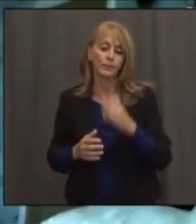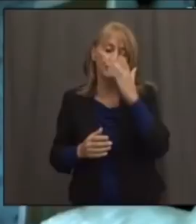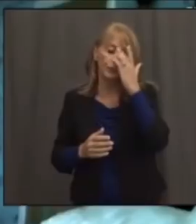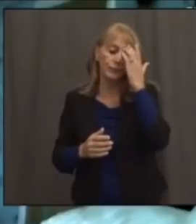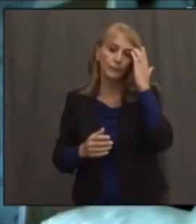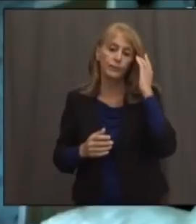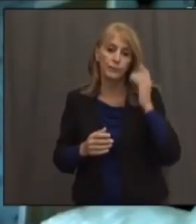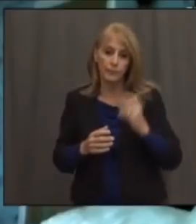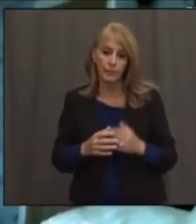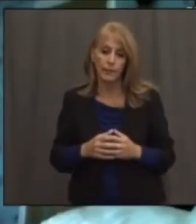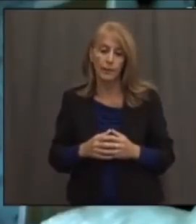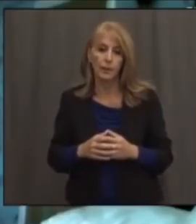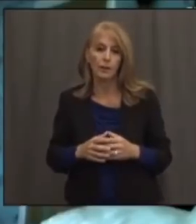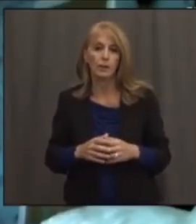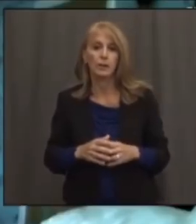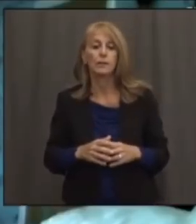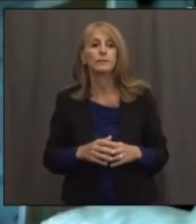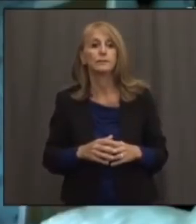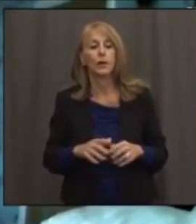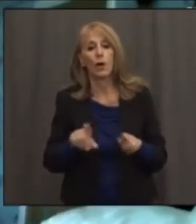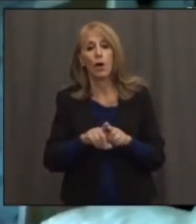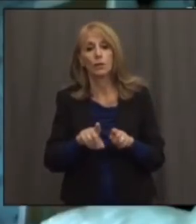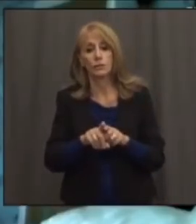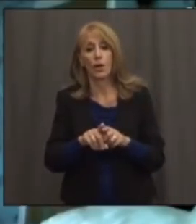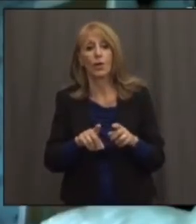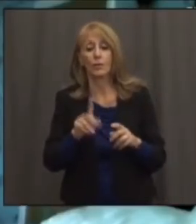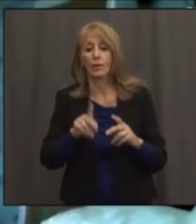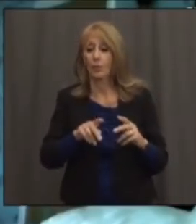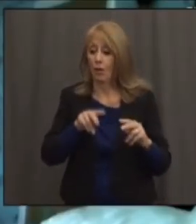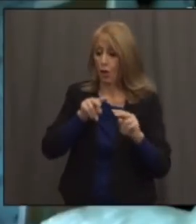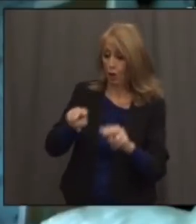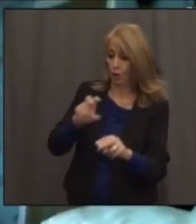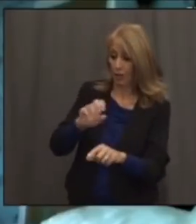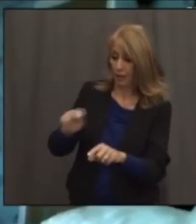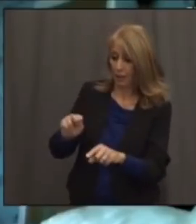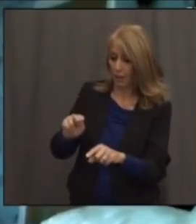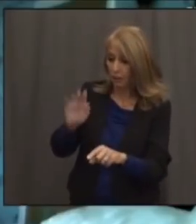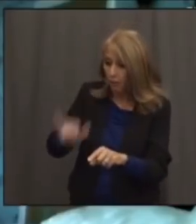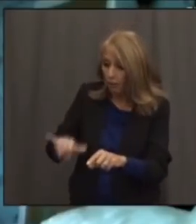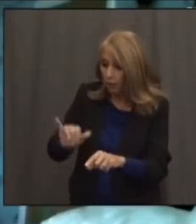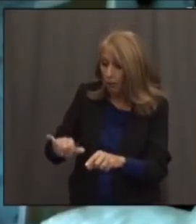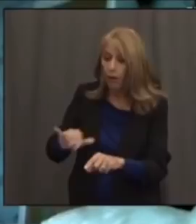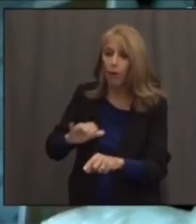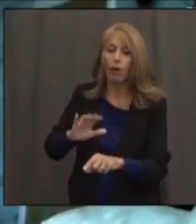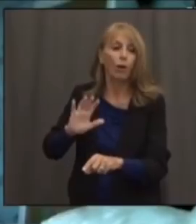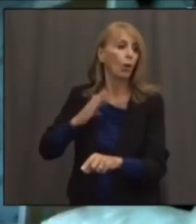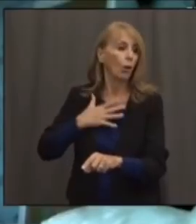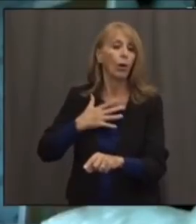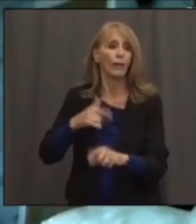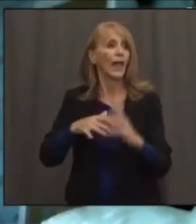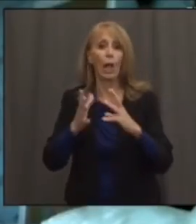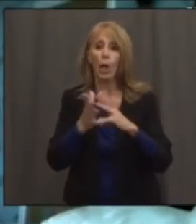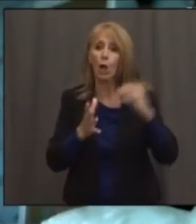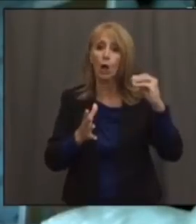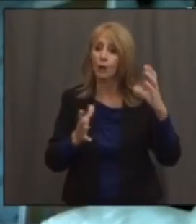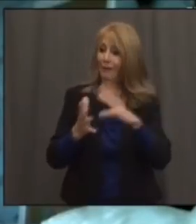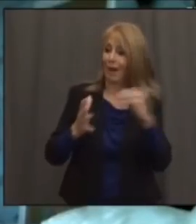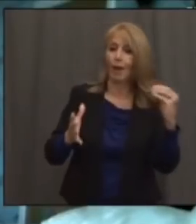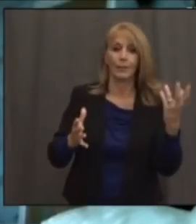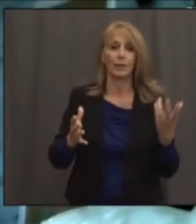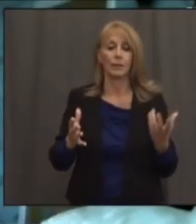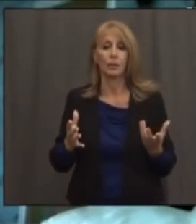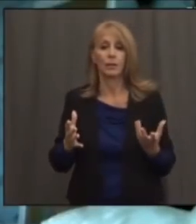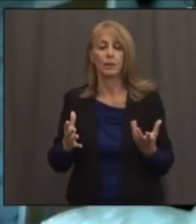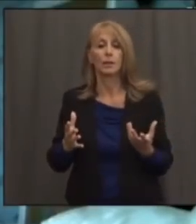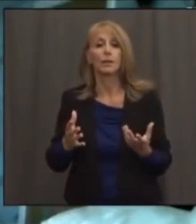fortunately, the rest of the country learned from the experience, not only here in Connecticut, but, all of the Northeast got hit hard. I think there are two other things that kind of put us behind the